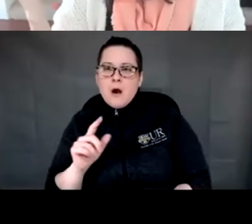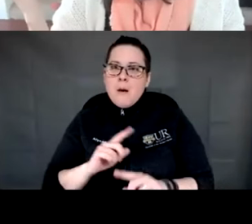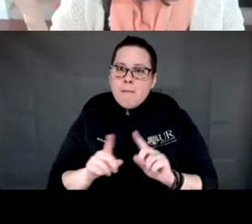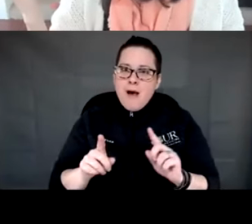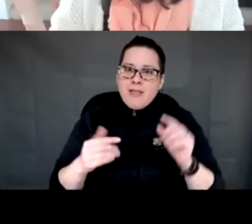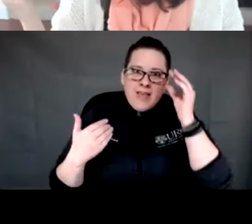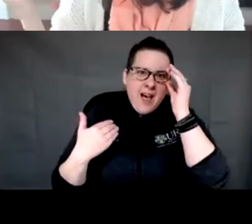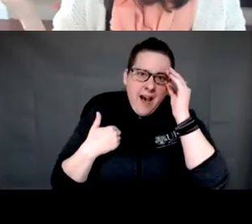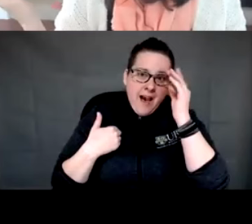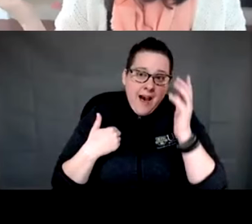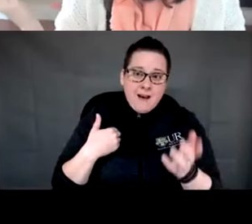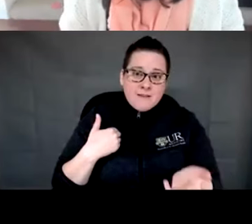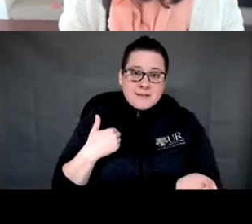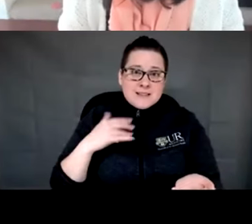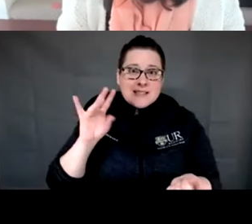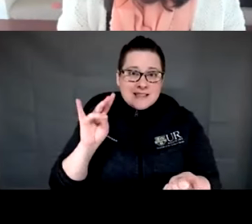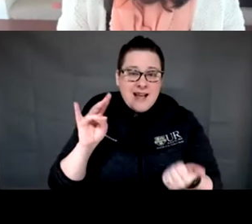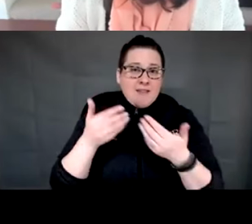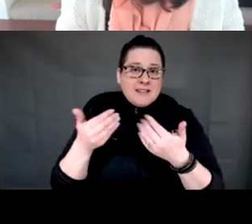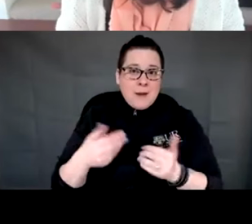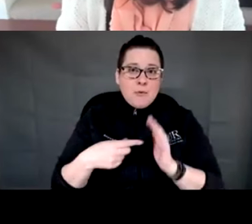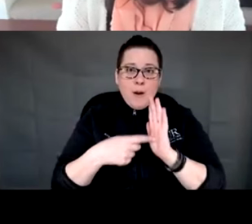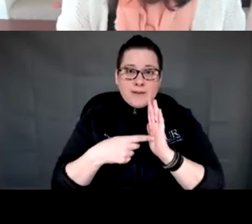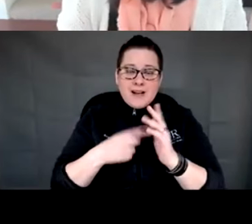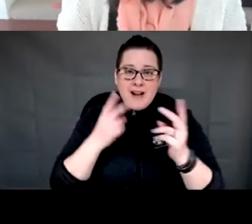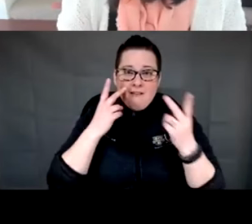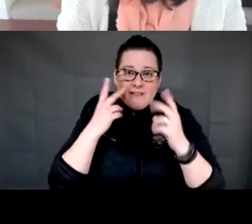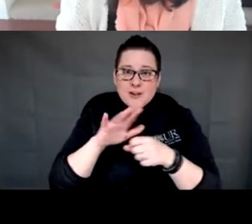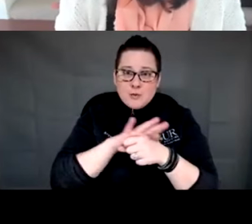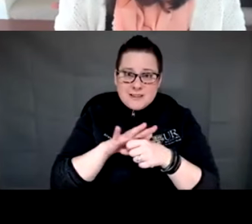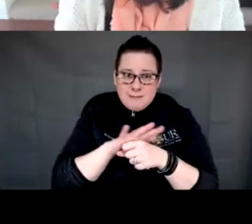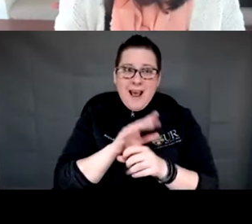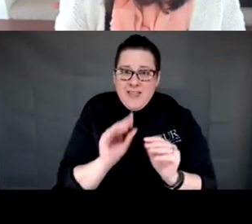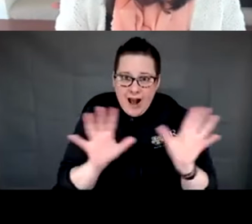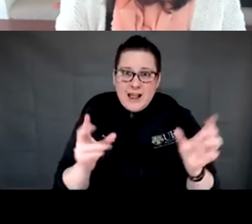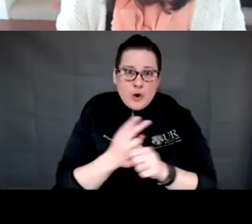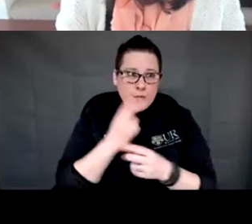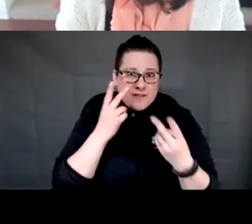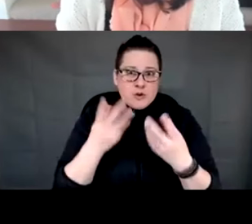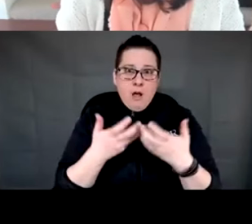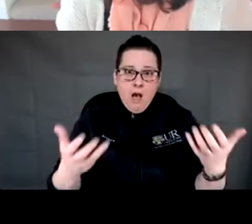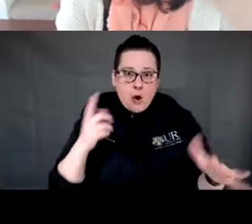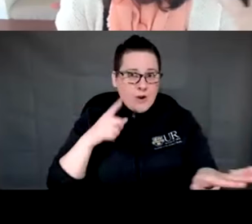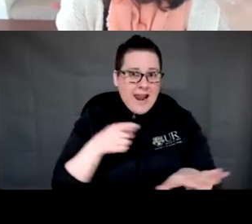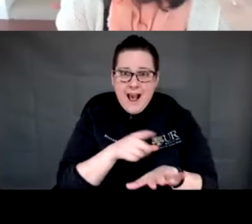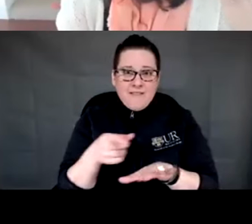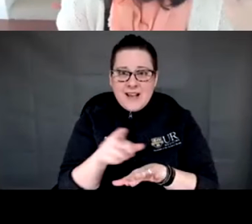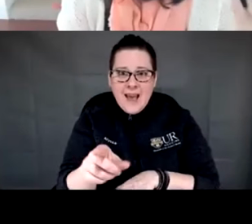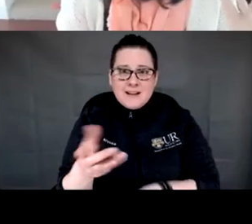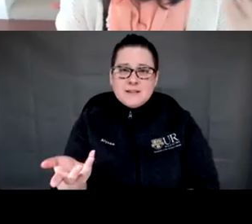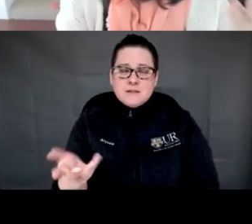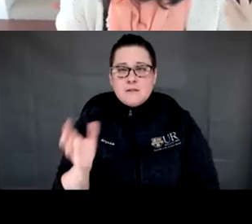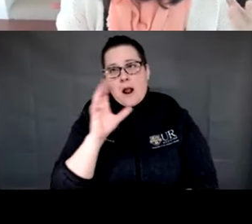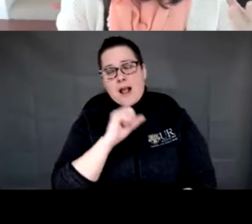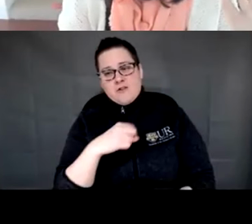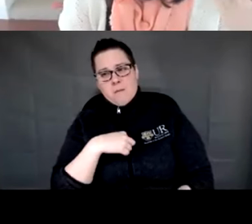least 7 separate representations of visual space, and they clearly use vision a lot for navigation. And so I guess for me,